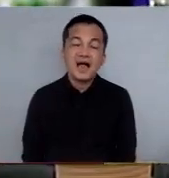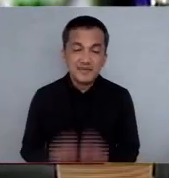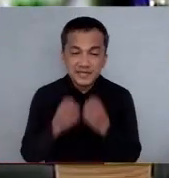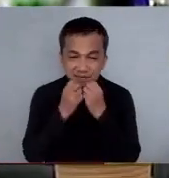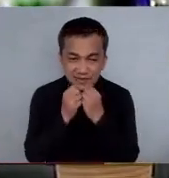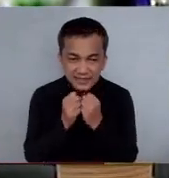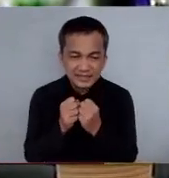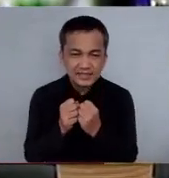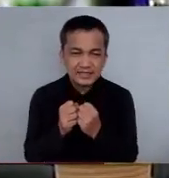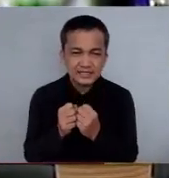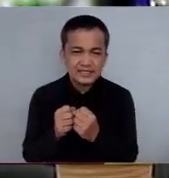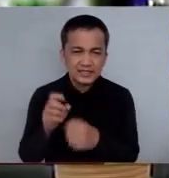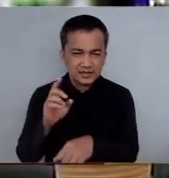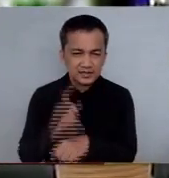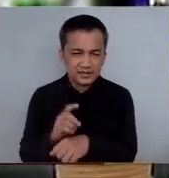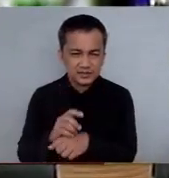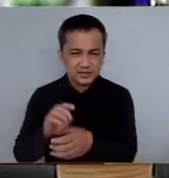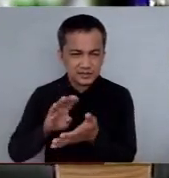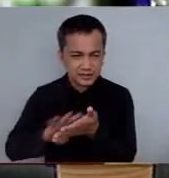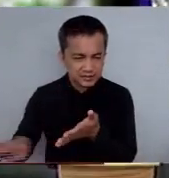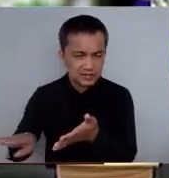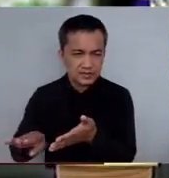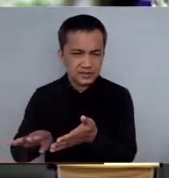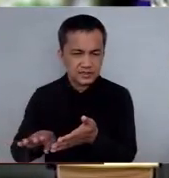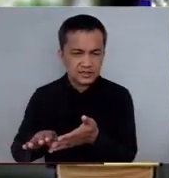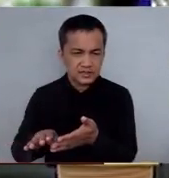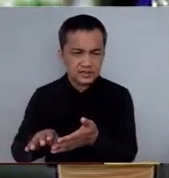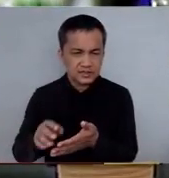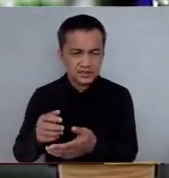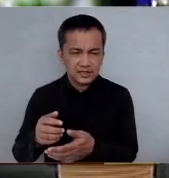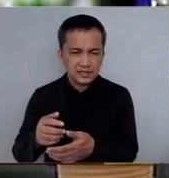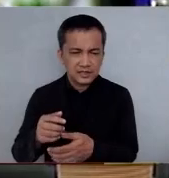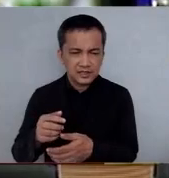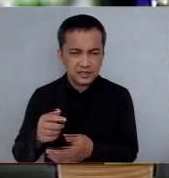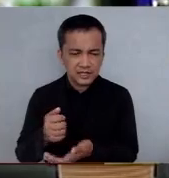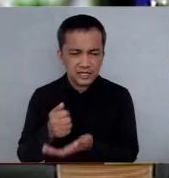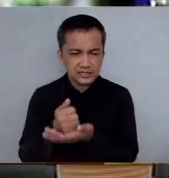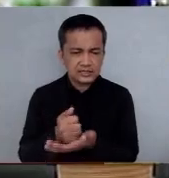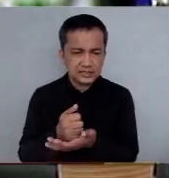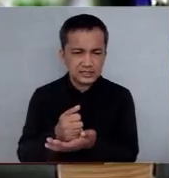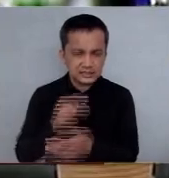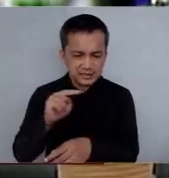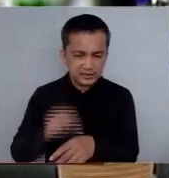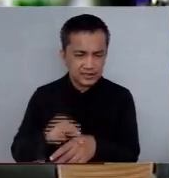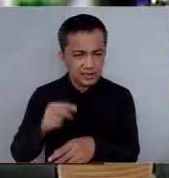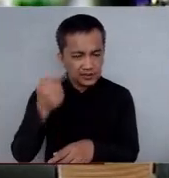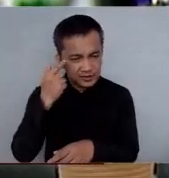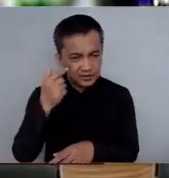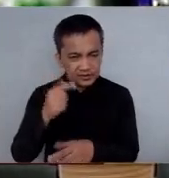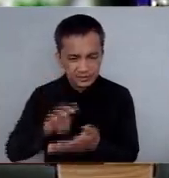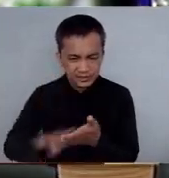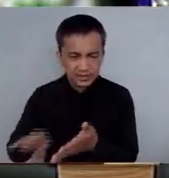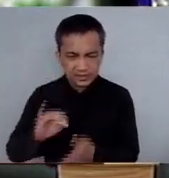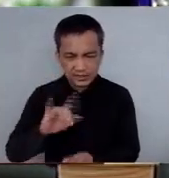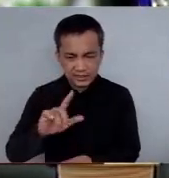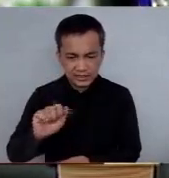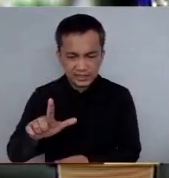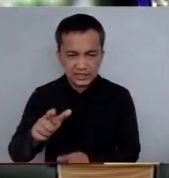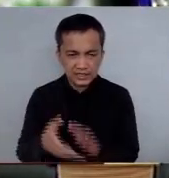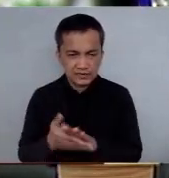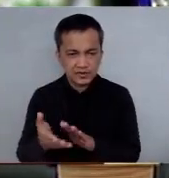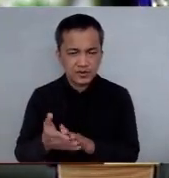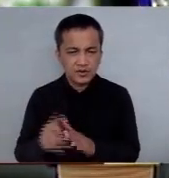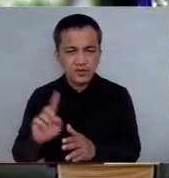is actually to eradicate, assist the national government in eradicating illegal gambling. Eh, in what way do